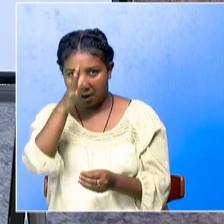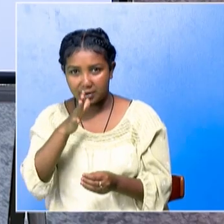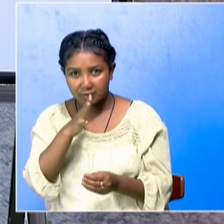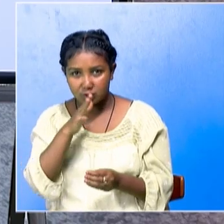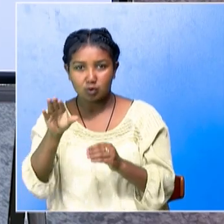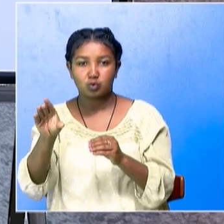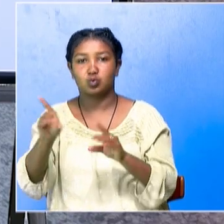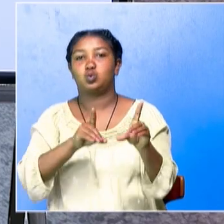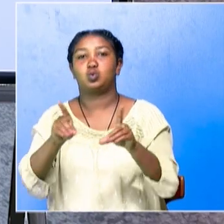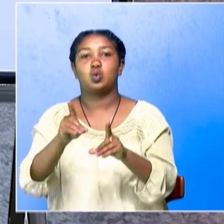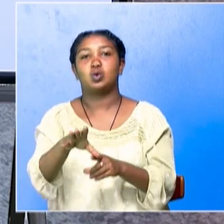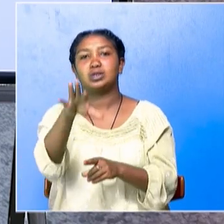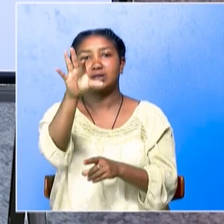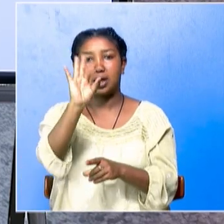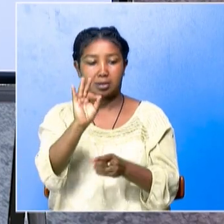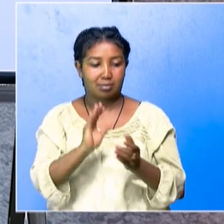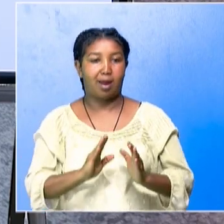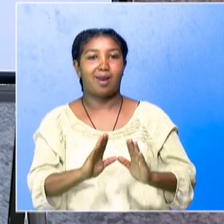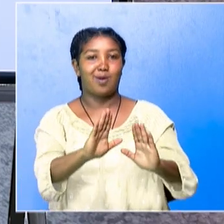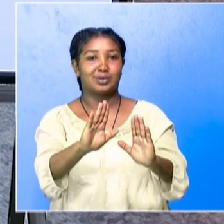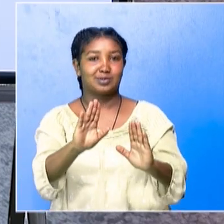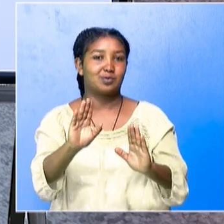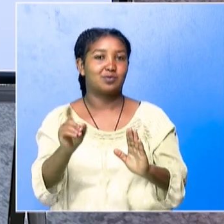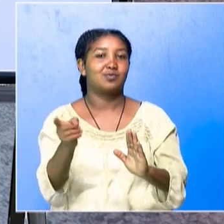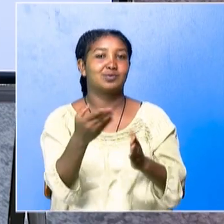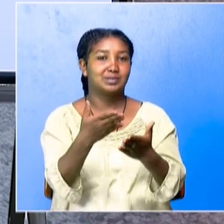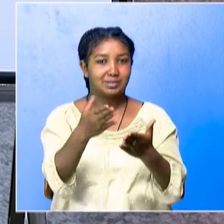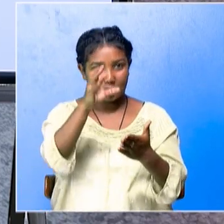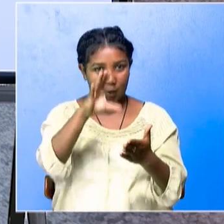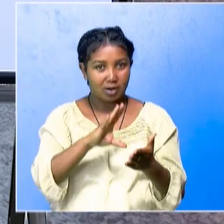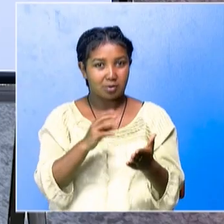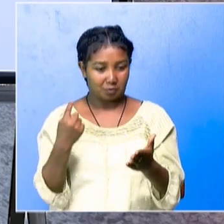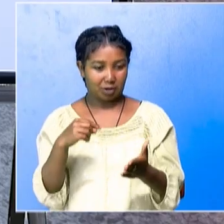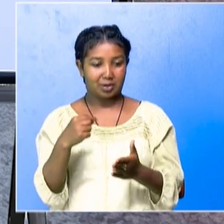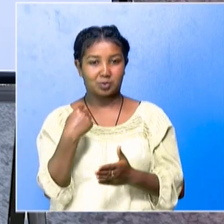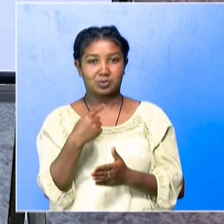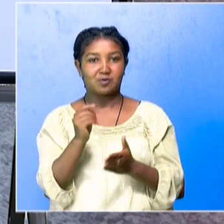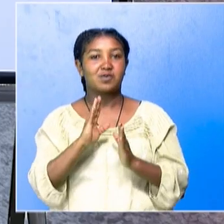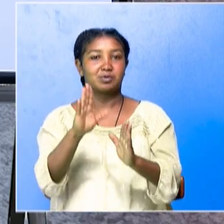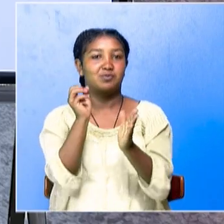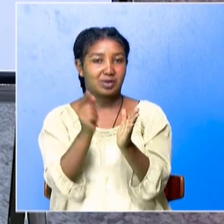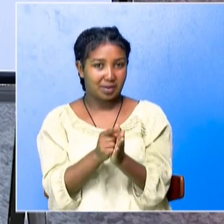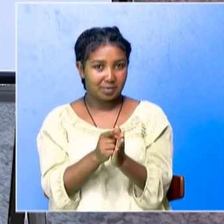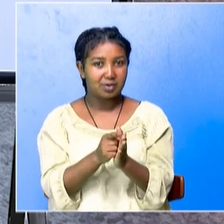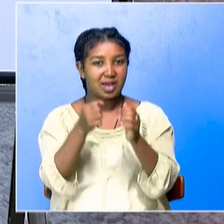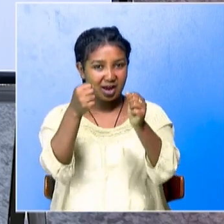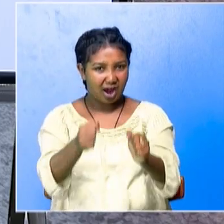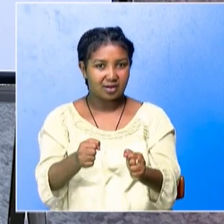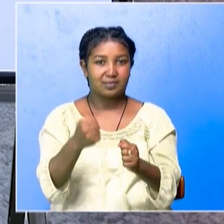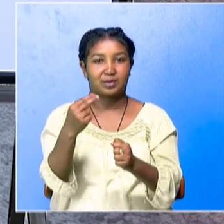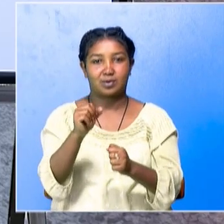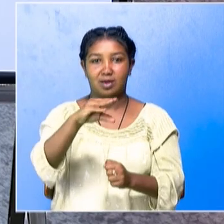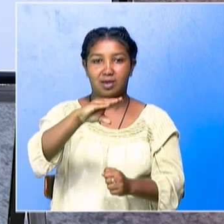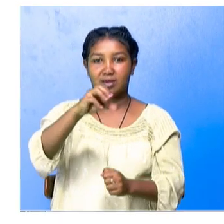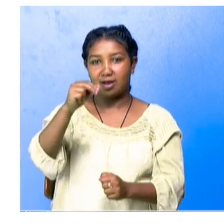do something, to get allowance from somebody. For example, we can use for permission can.